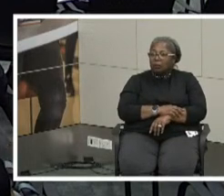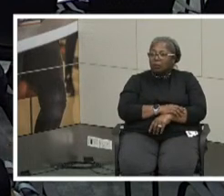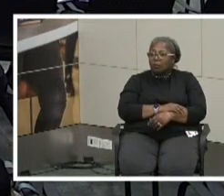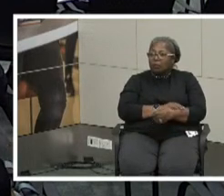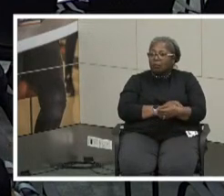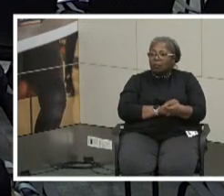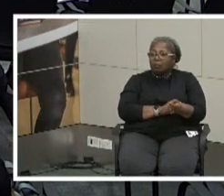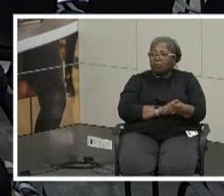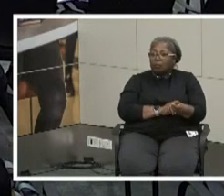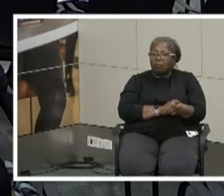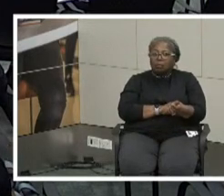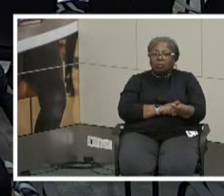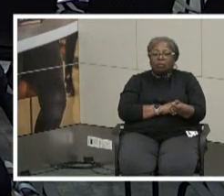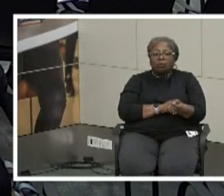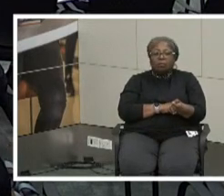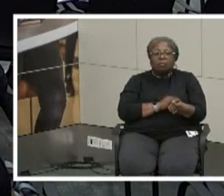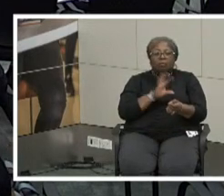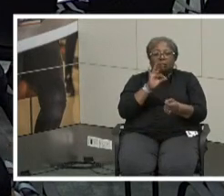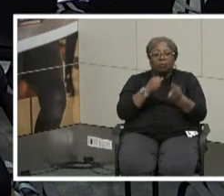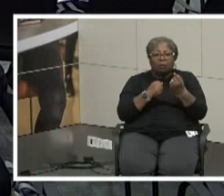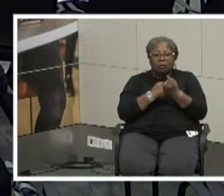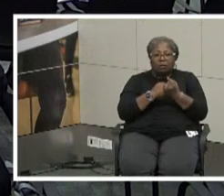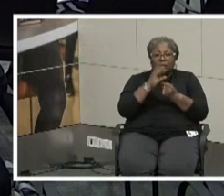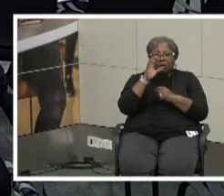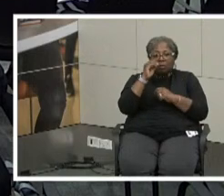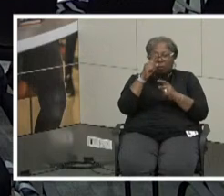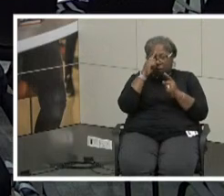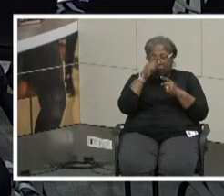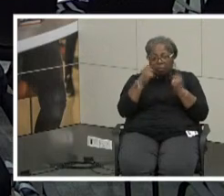yes nine in favor zero